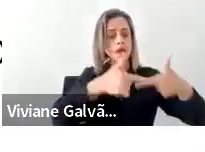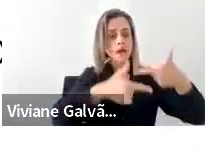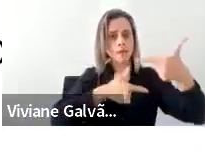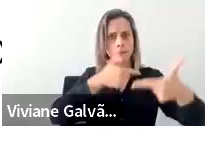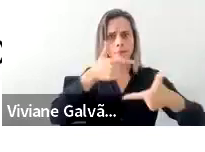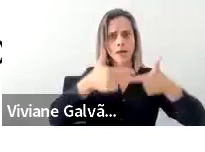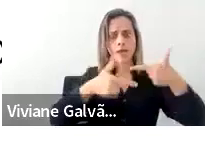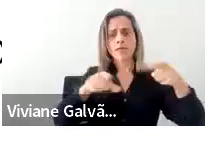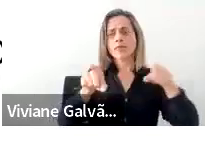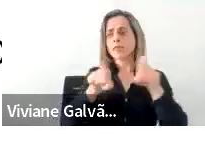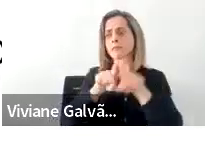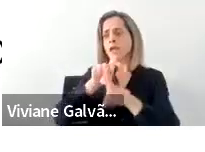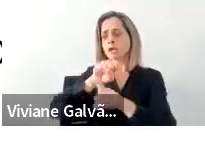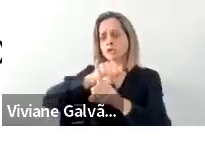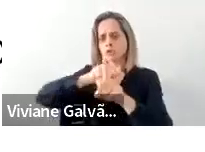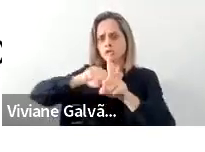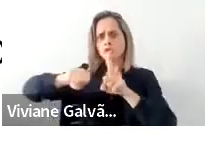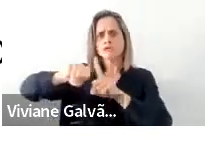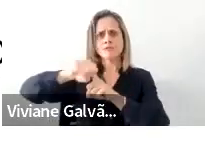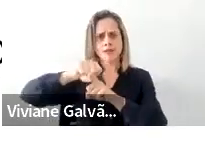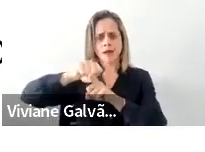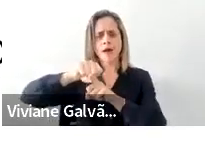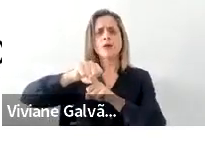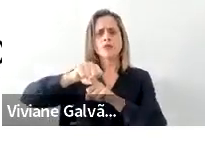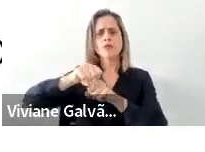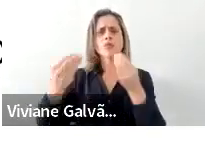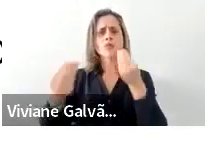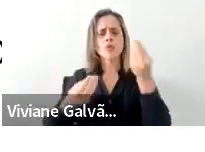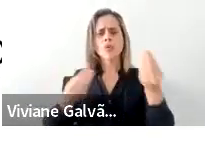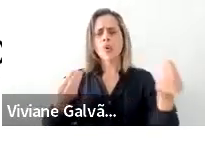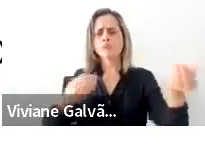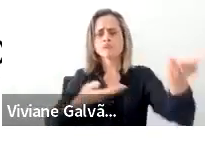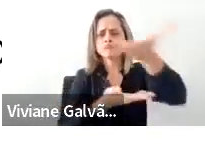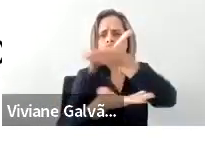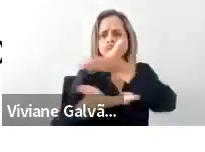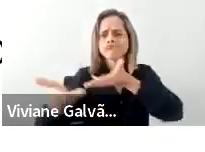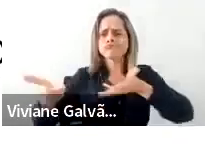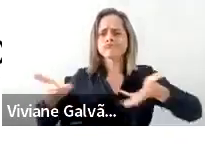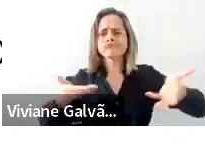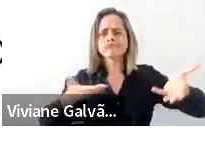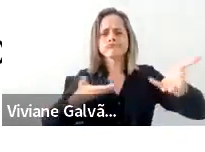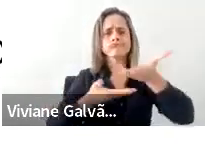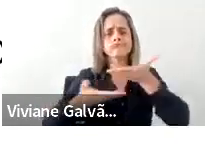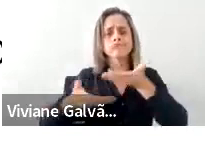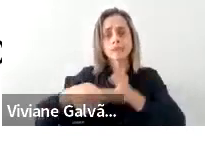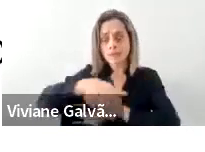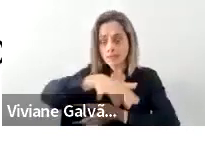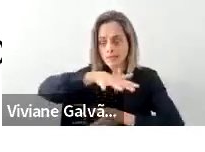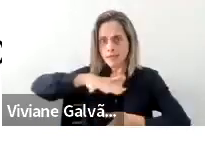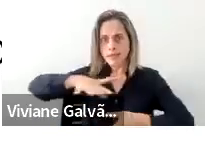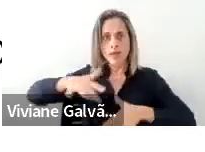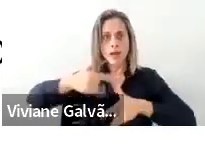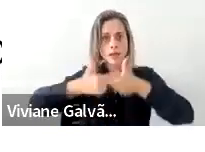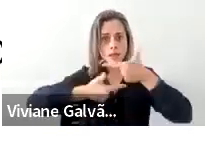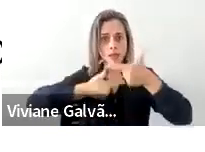people in their productive activity takes on absurd